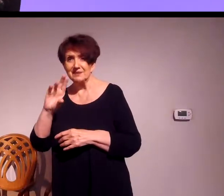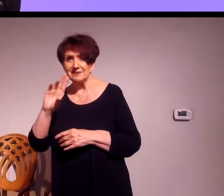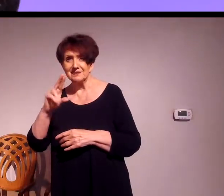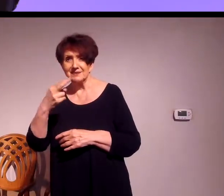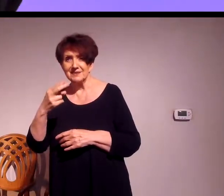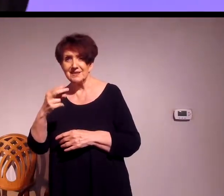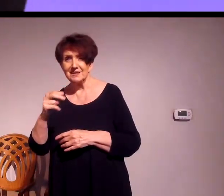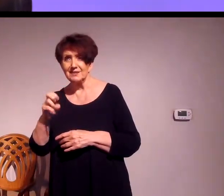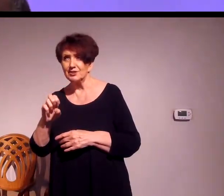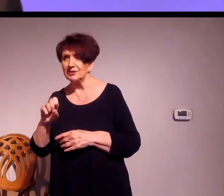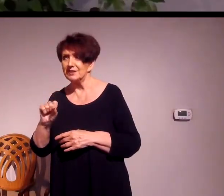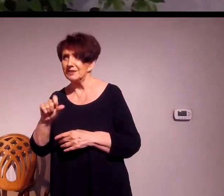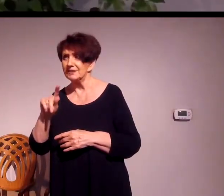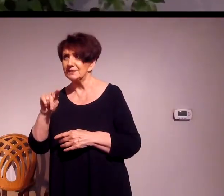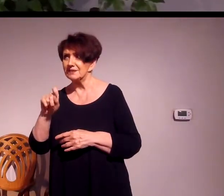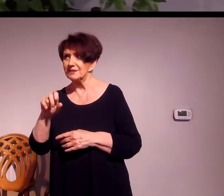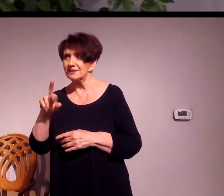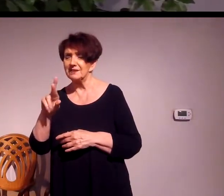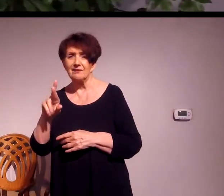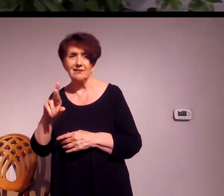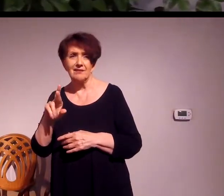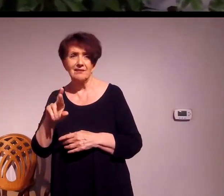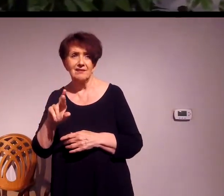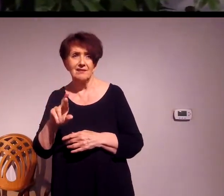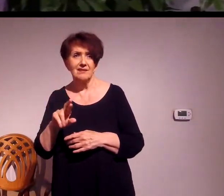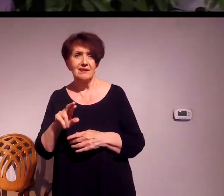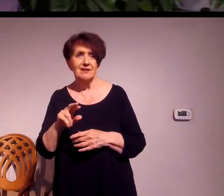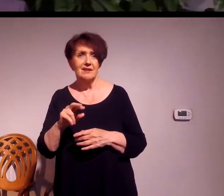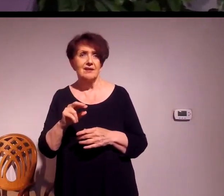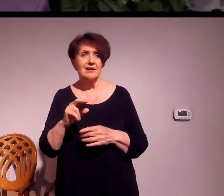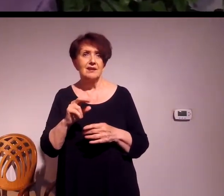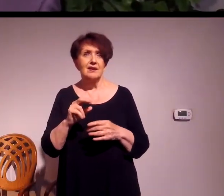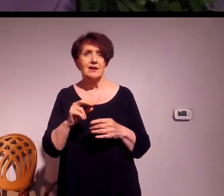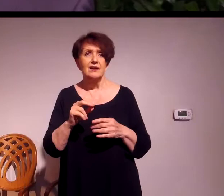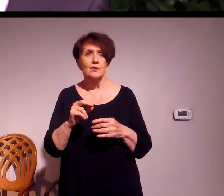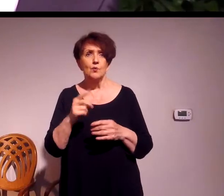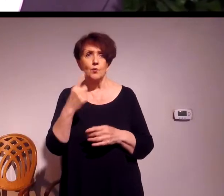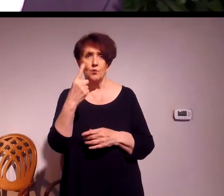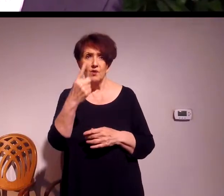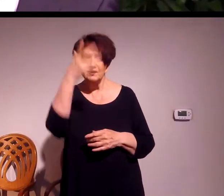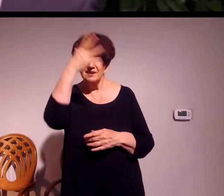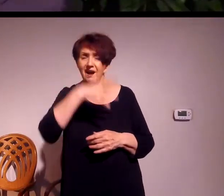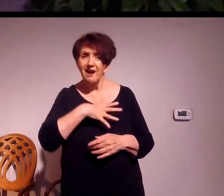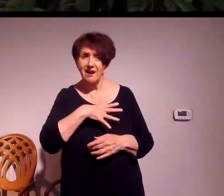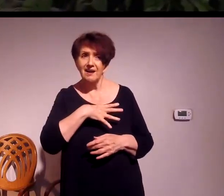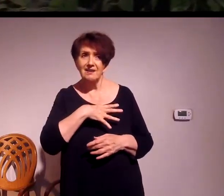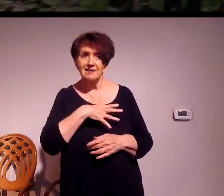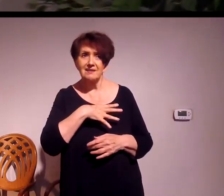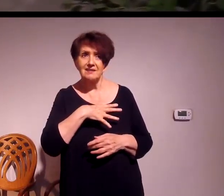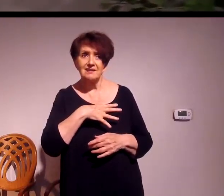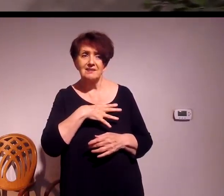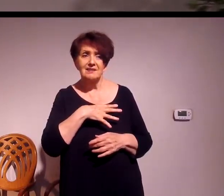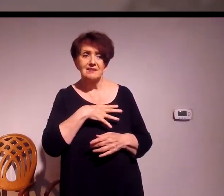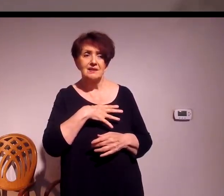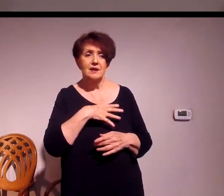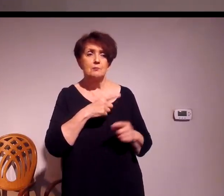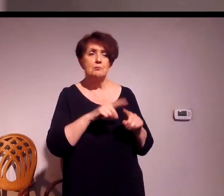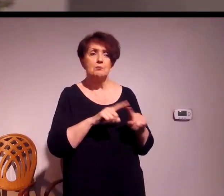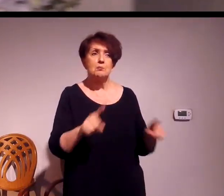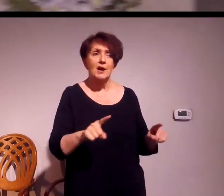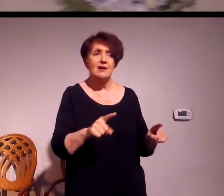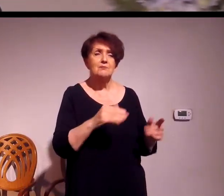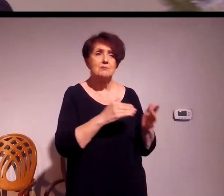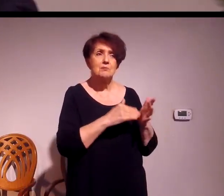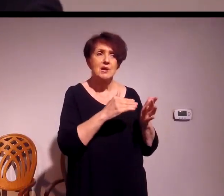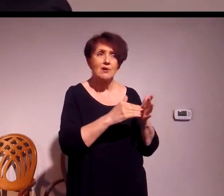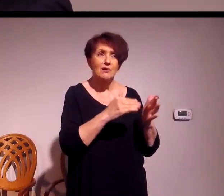one guy, but millions of helpers. Millions of helpers. It's how you look at the world. At any given